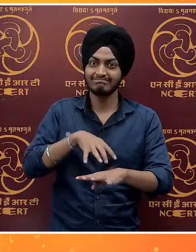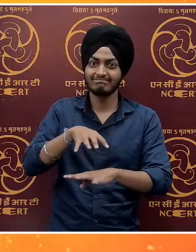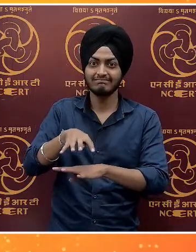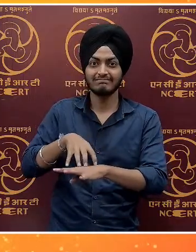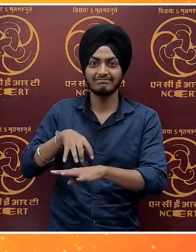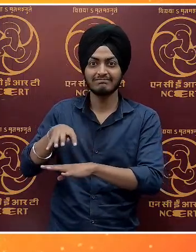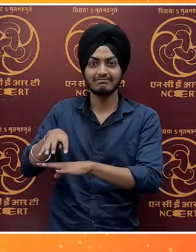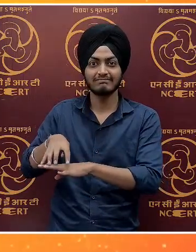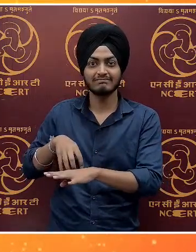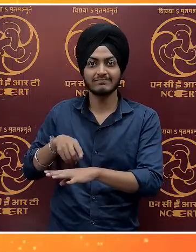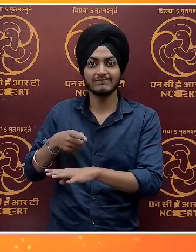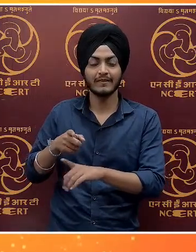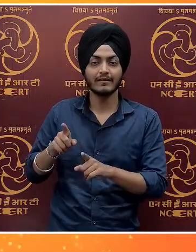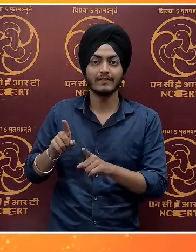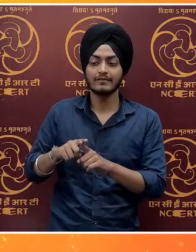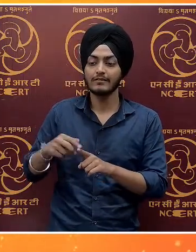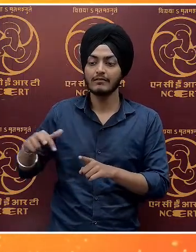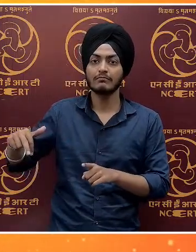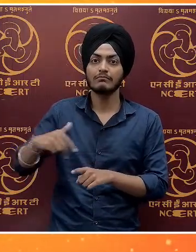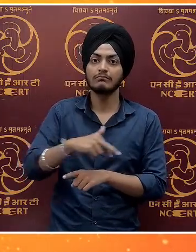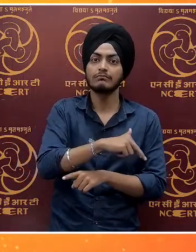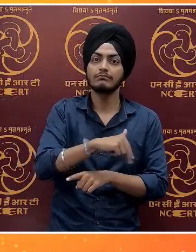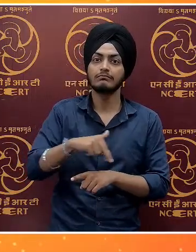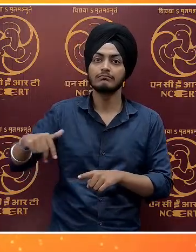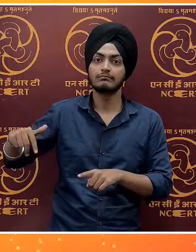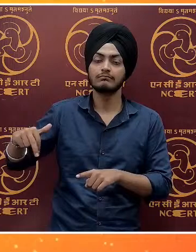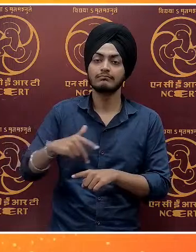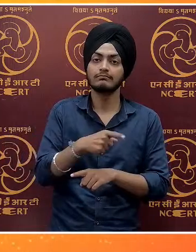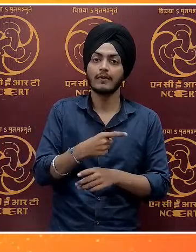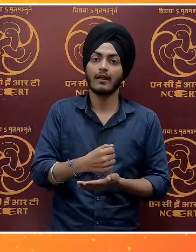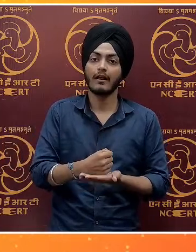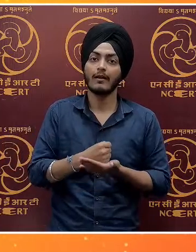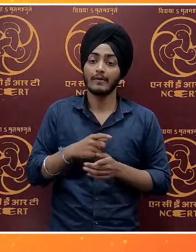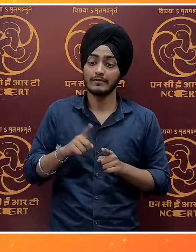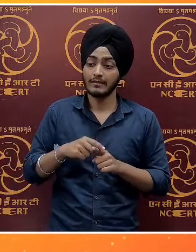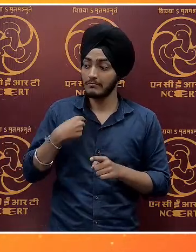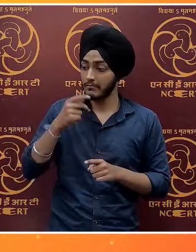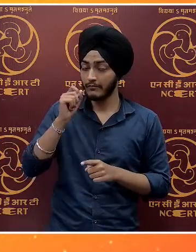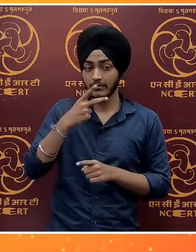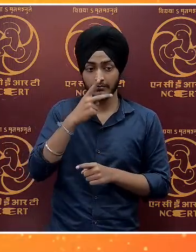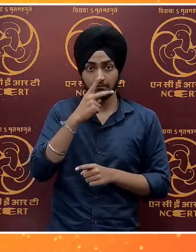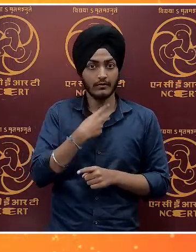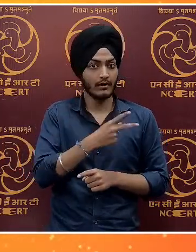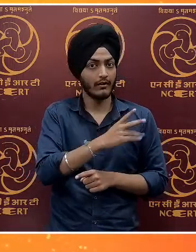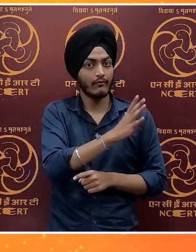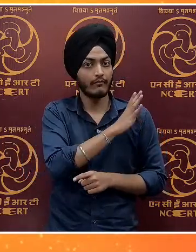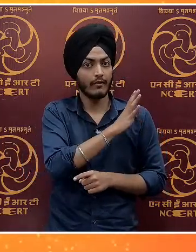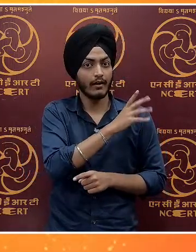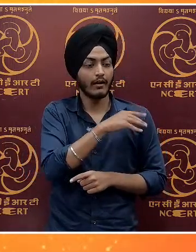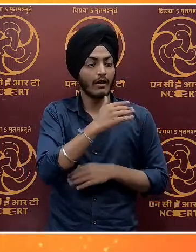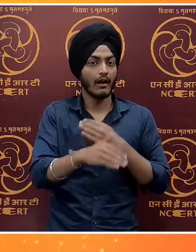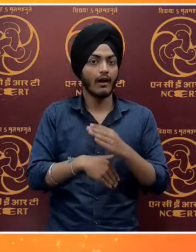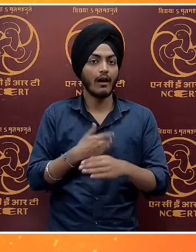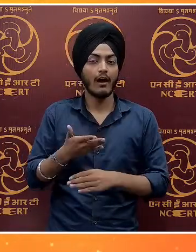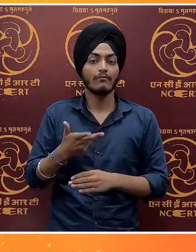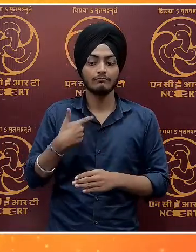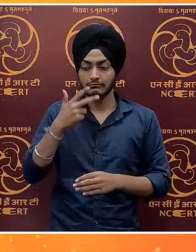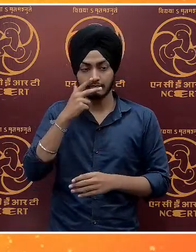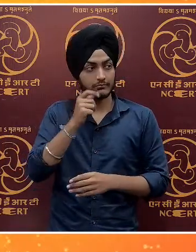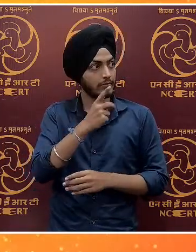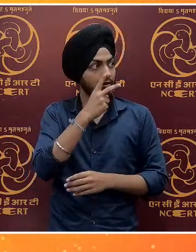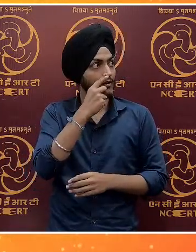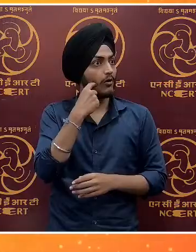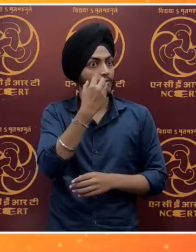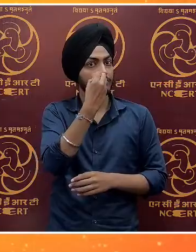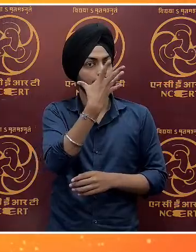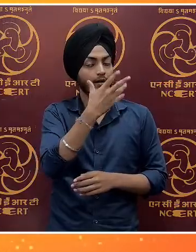use vehicle and want to cross the road. So we should wait for the traffic light to be red and then we